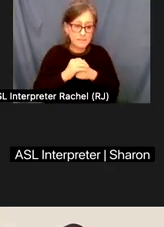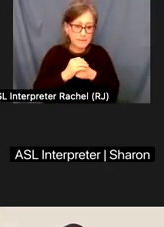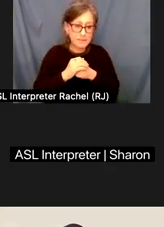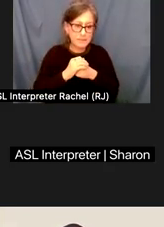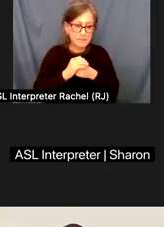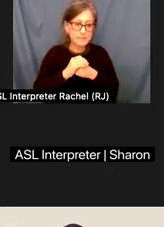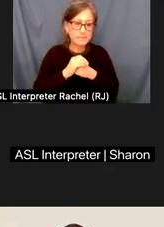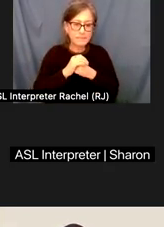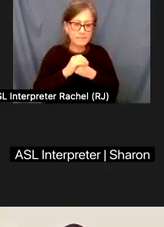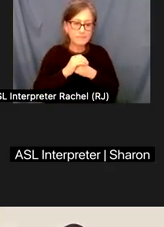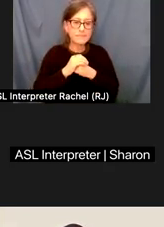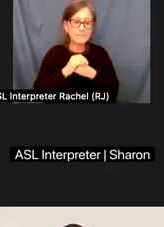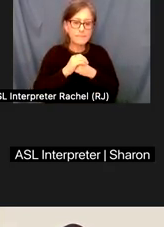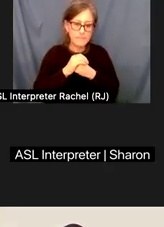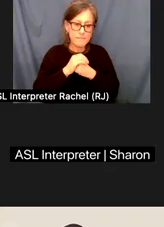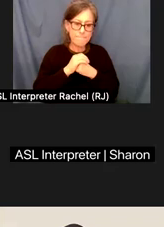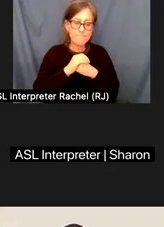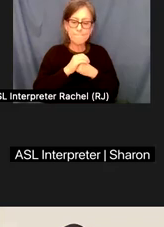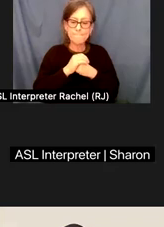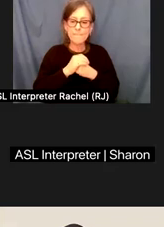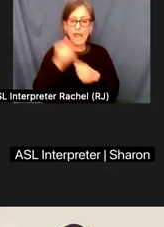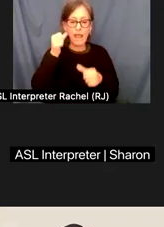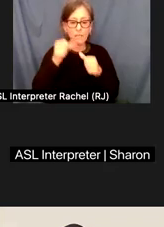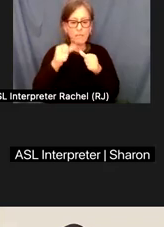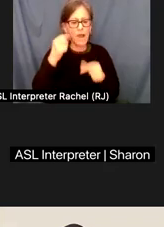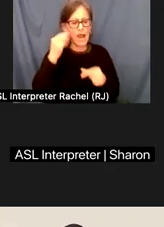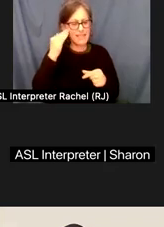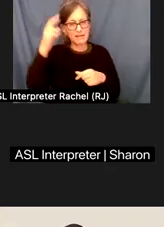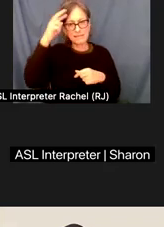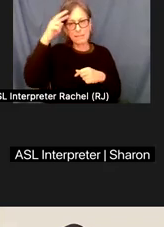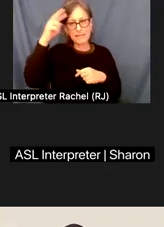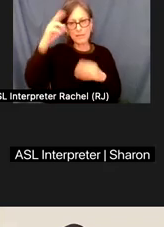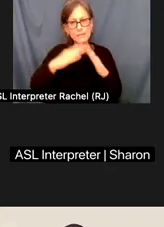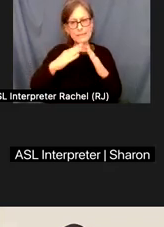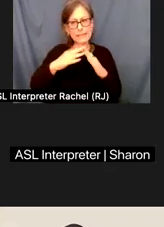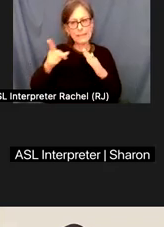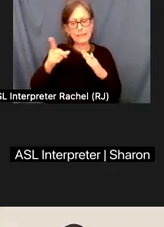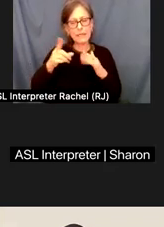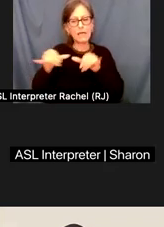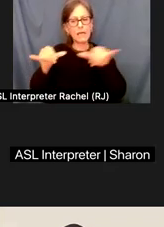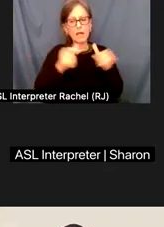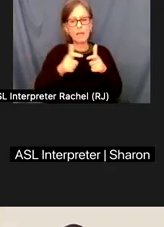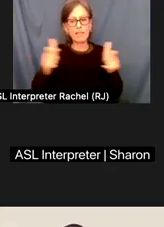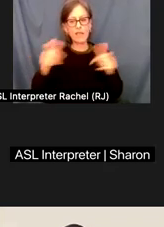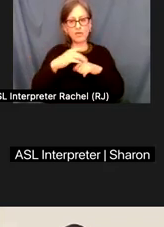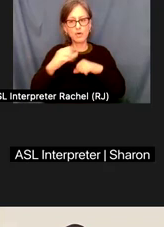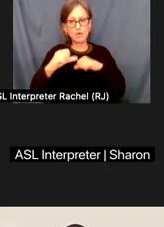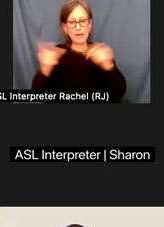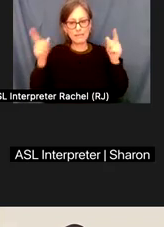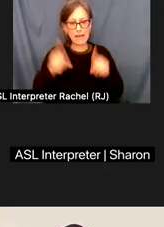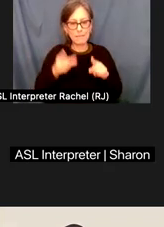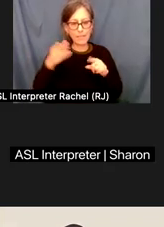and or different situations. For example, in Mexico City, the common large earthquakes that can happen, or